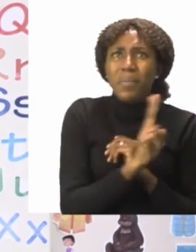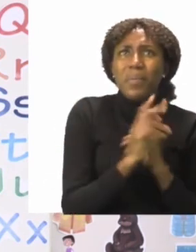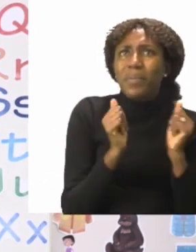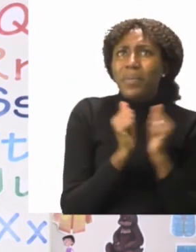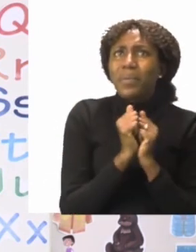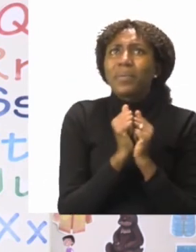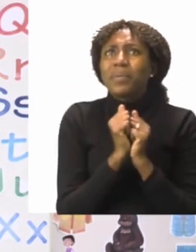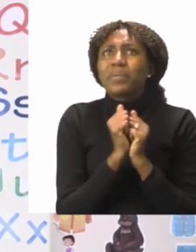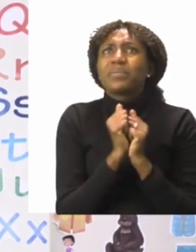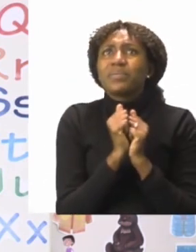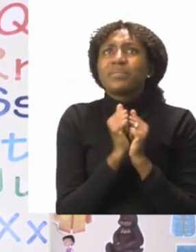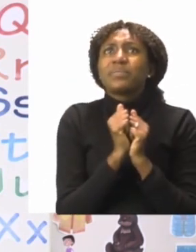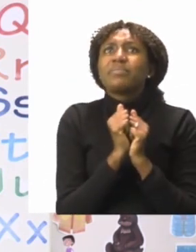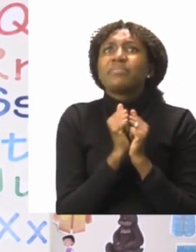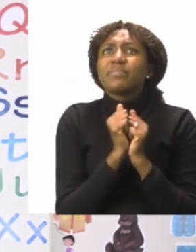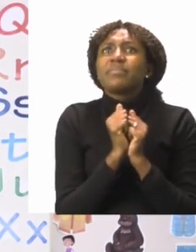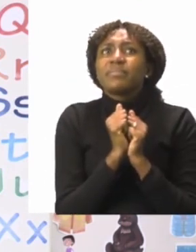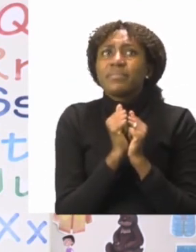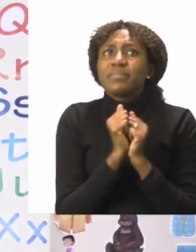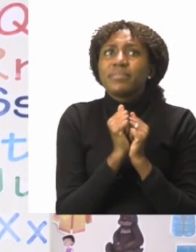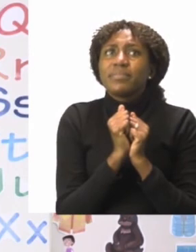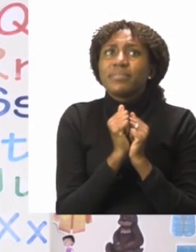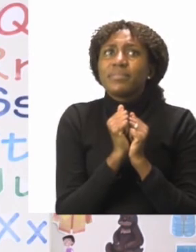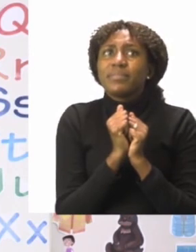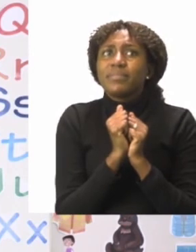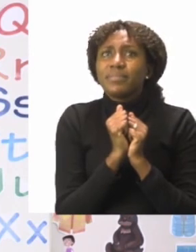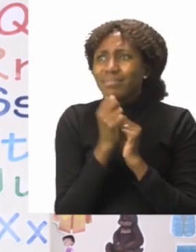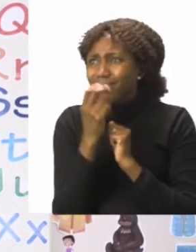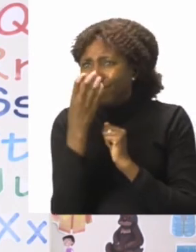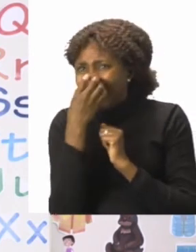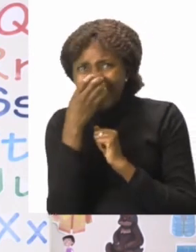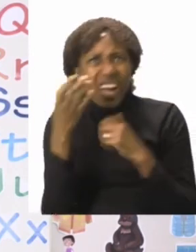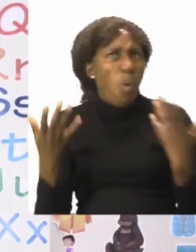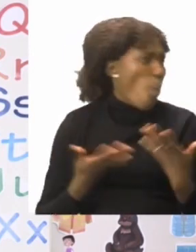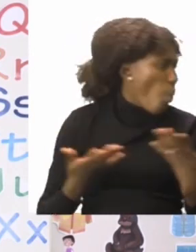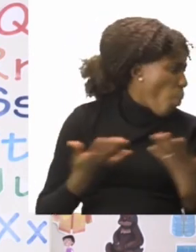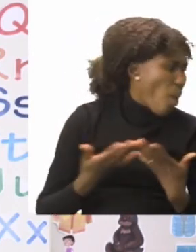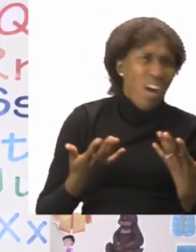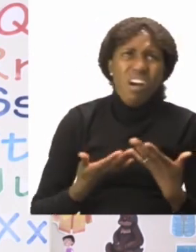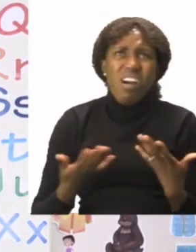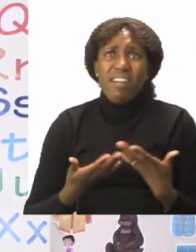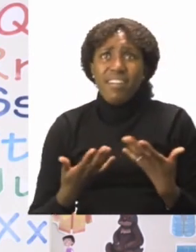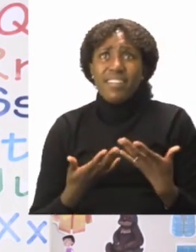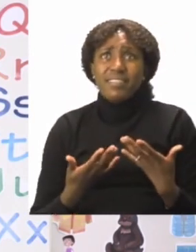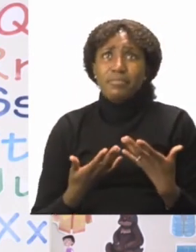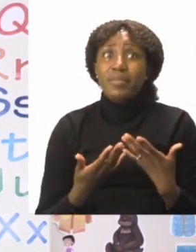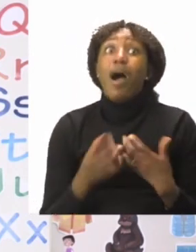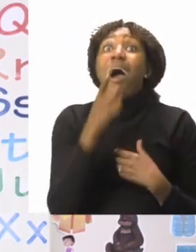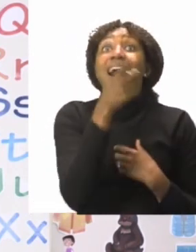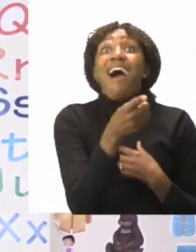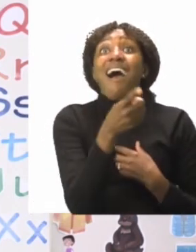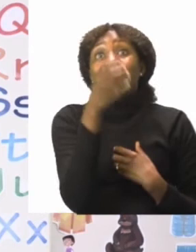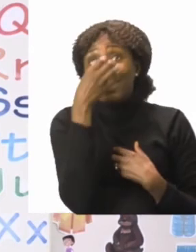now everyone do you see zoshi anywhere there he